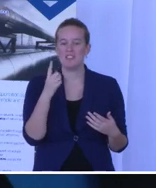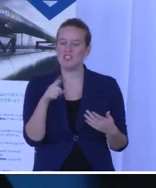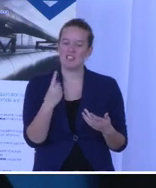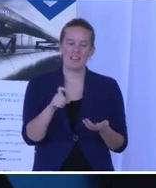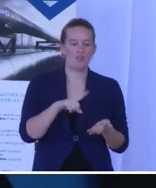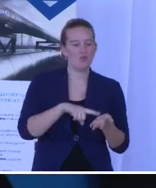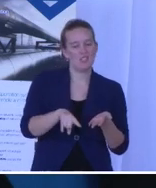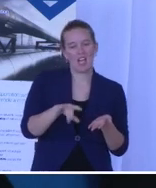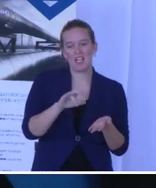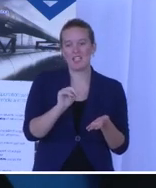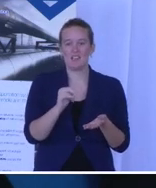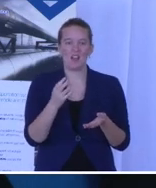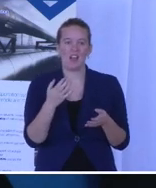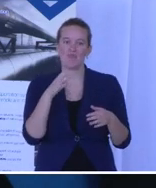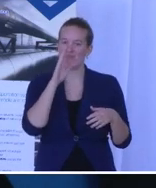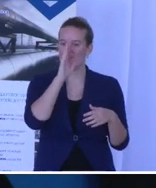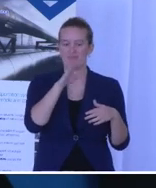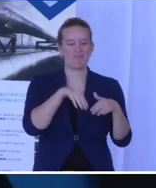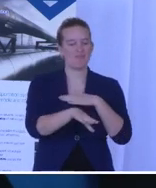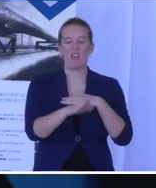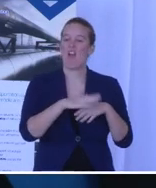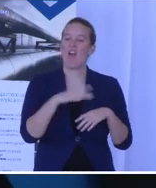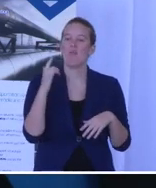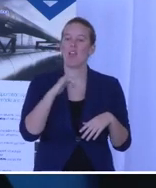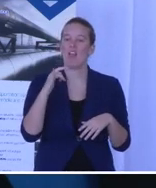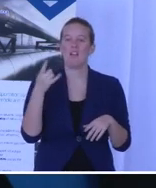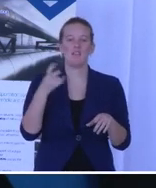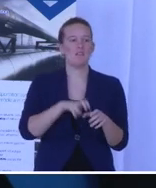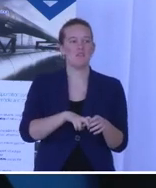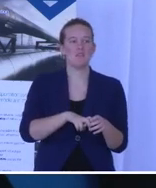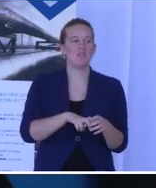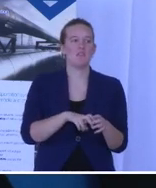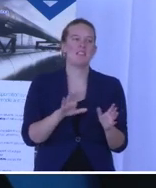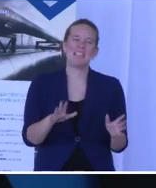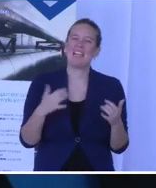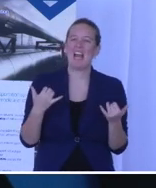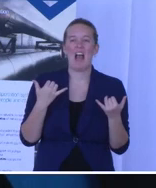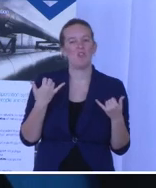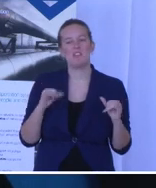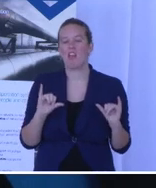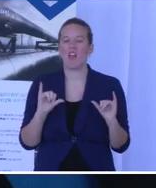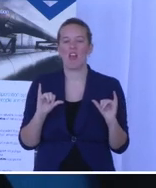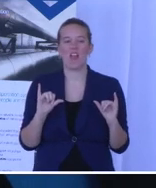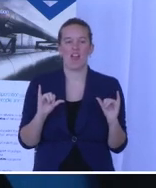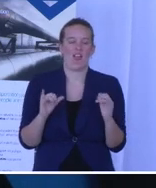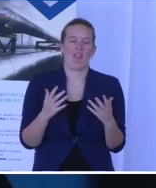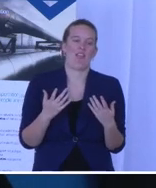flight and walk right onto a plane. We're a distance from that now.